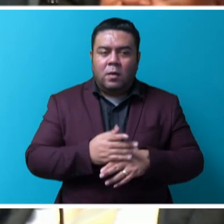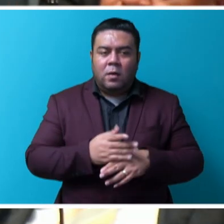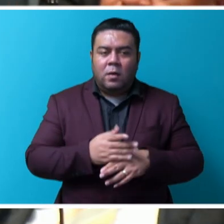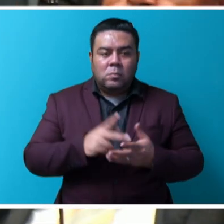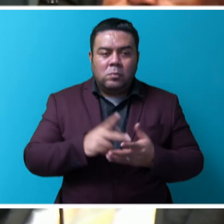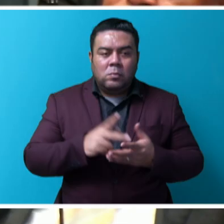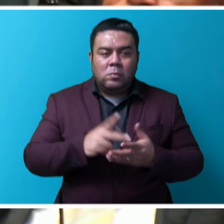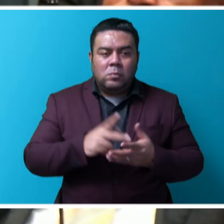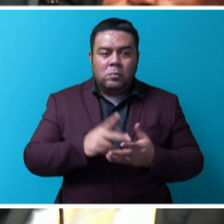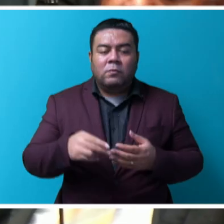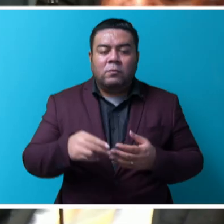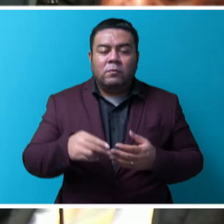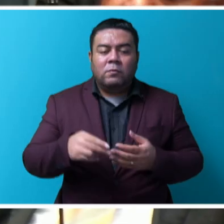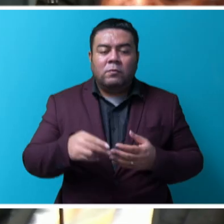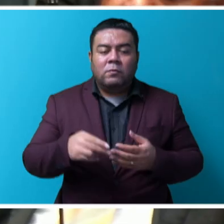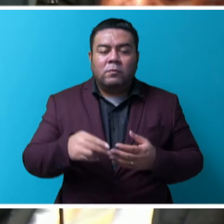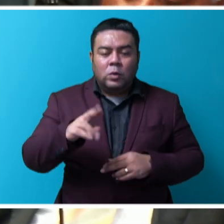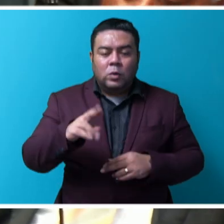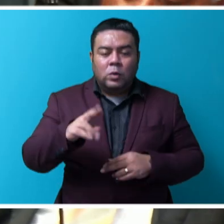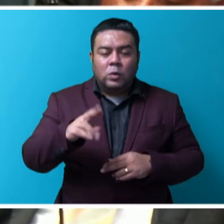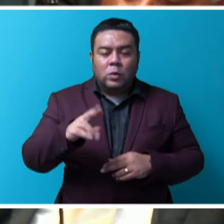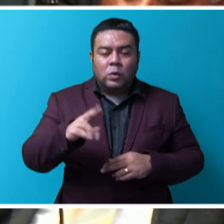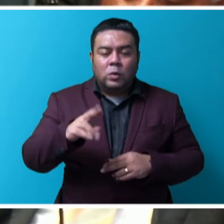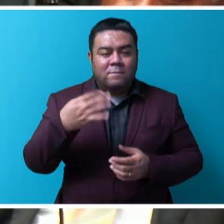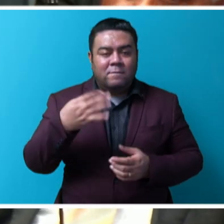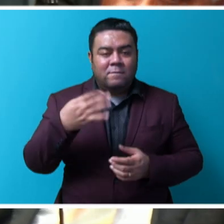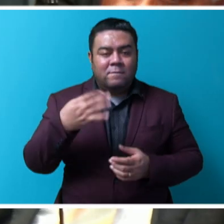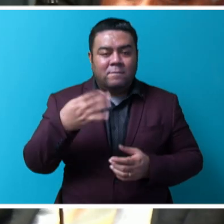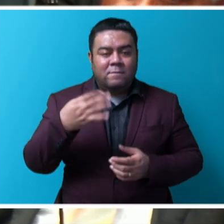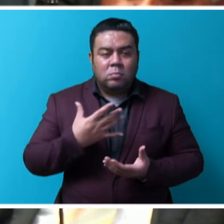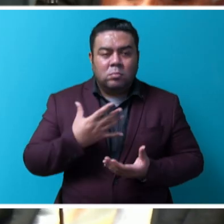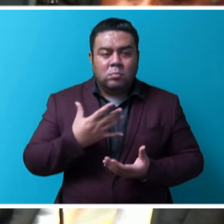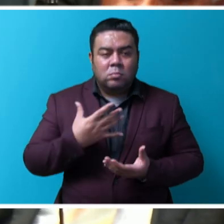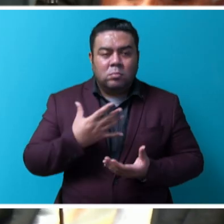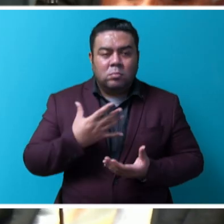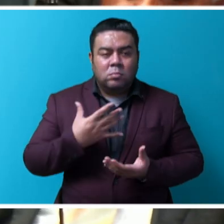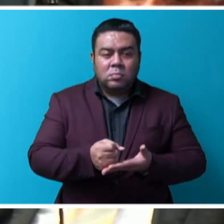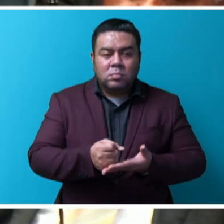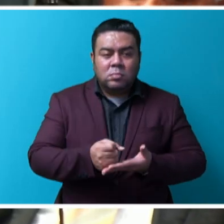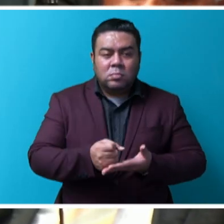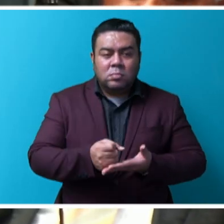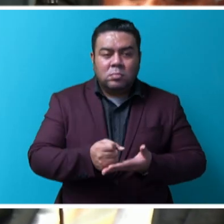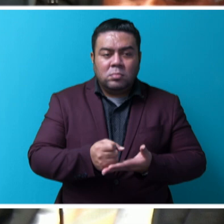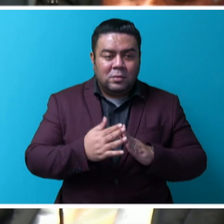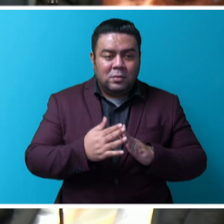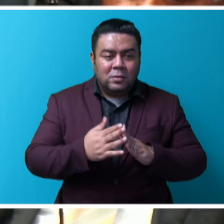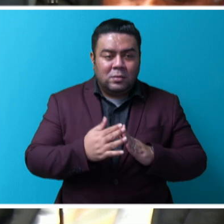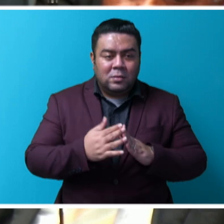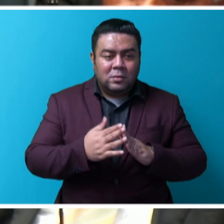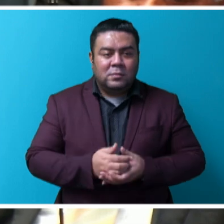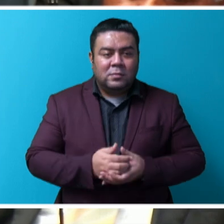of living. It invests in our community. It protects the most vulnerable while creating space for growth and opportunity. While